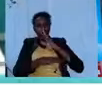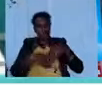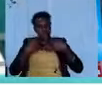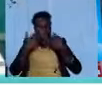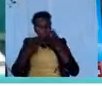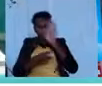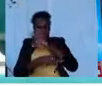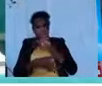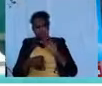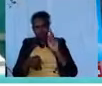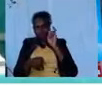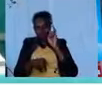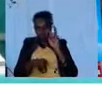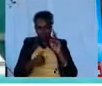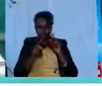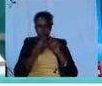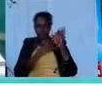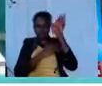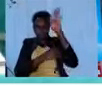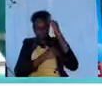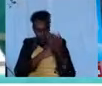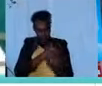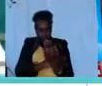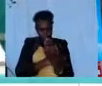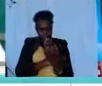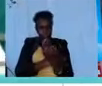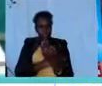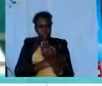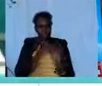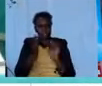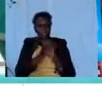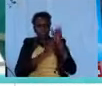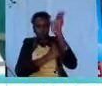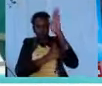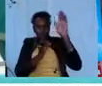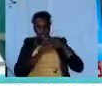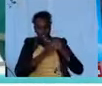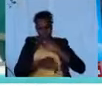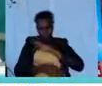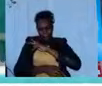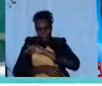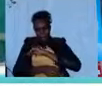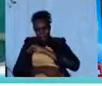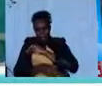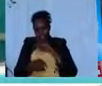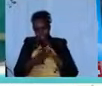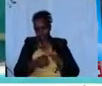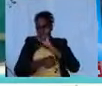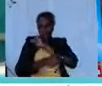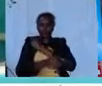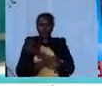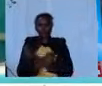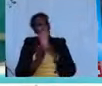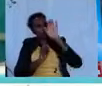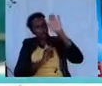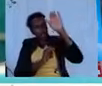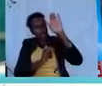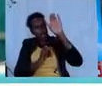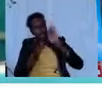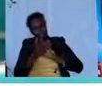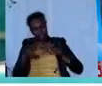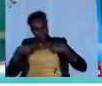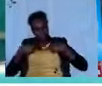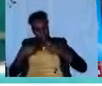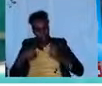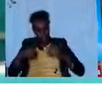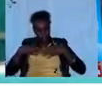look unto this morning, that God, in your mercy, in your grace, you may heal